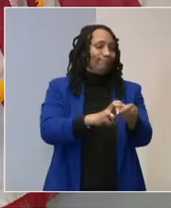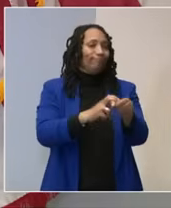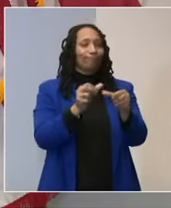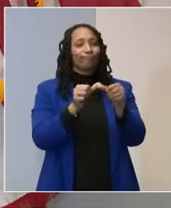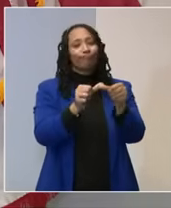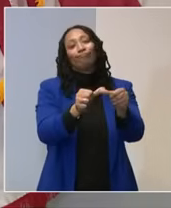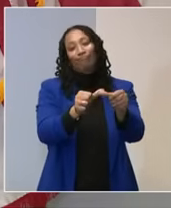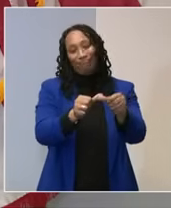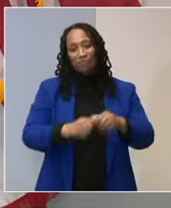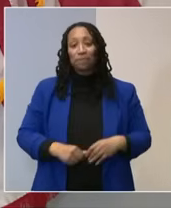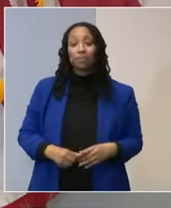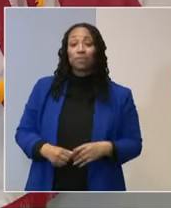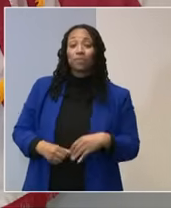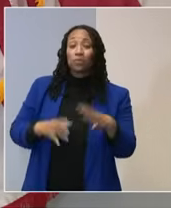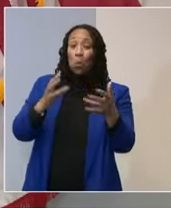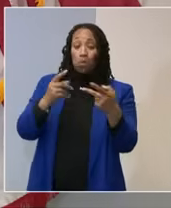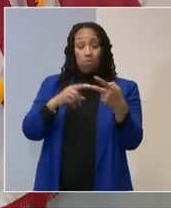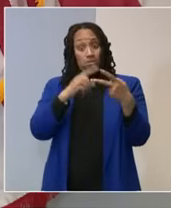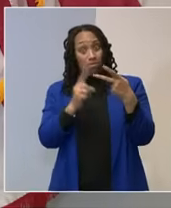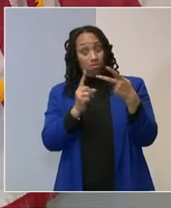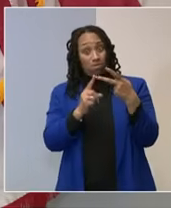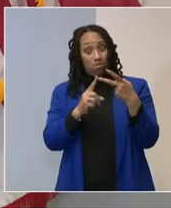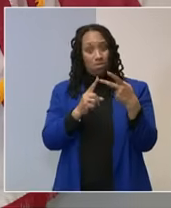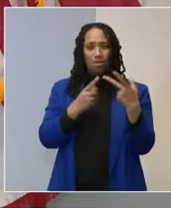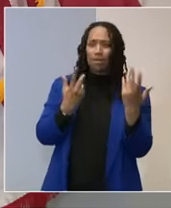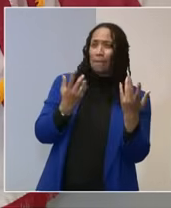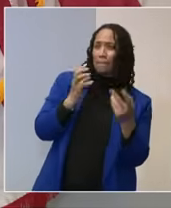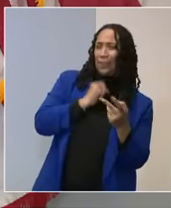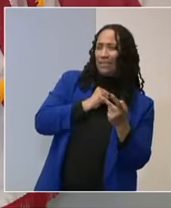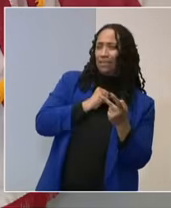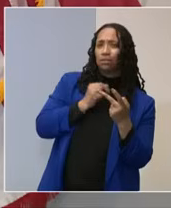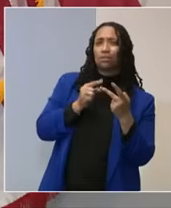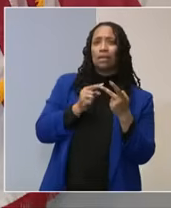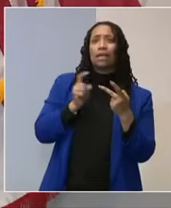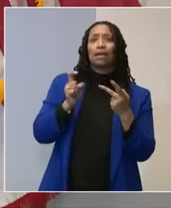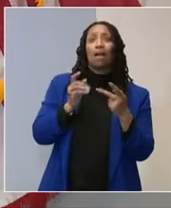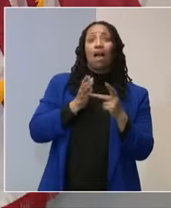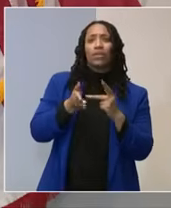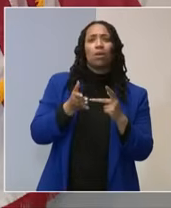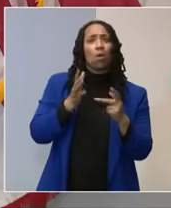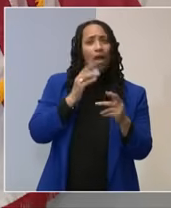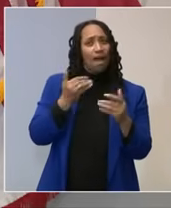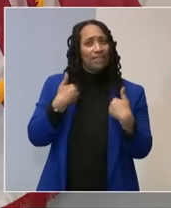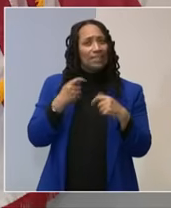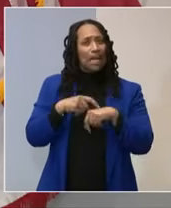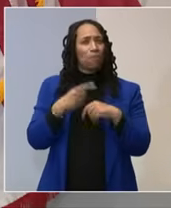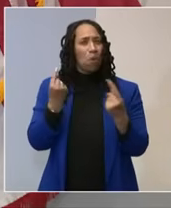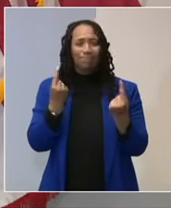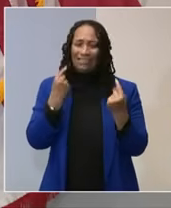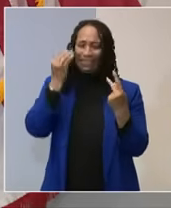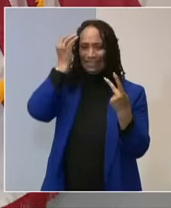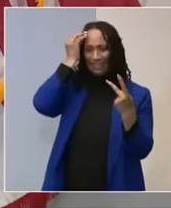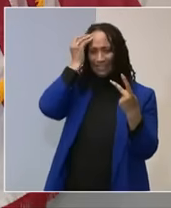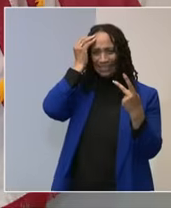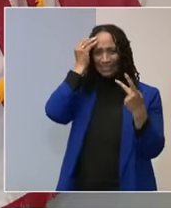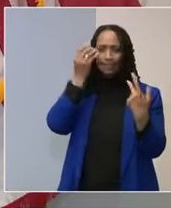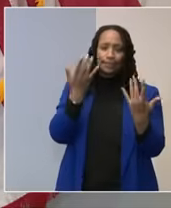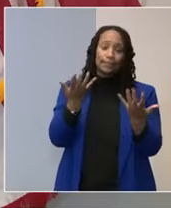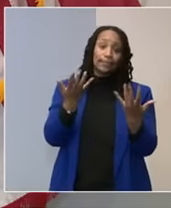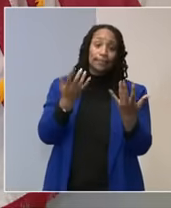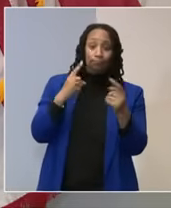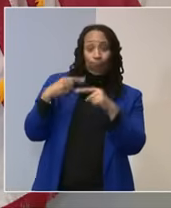don't really know what I'm missing, actually, because over the years my life is